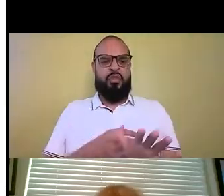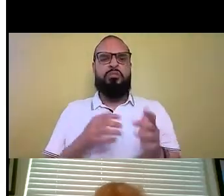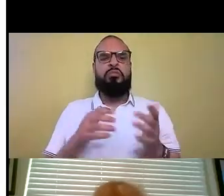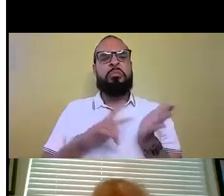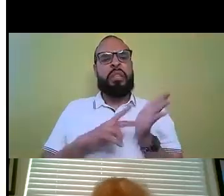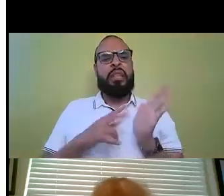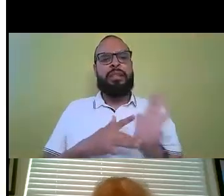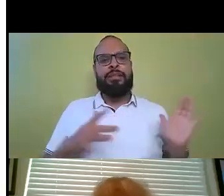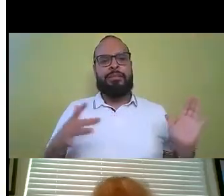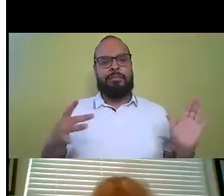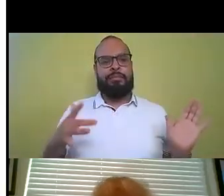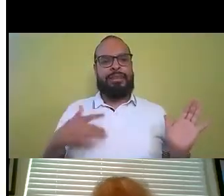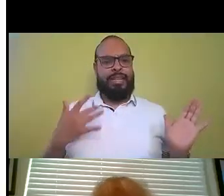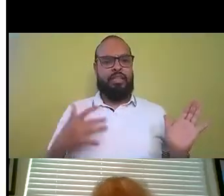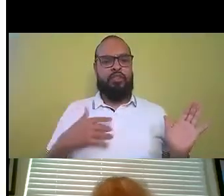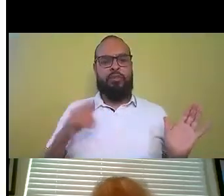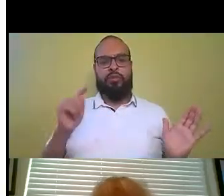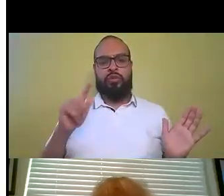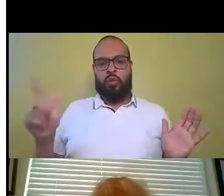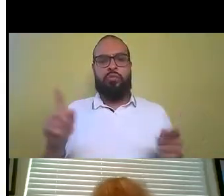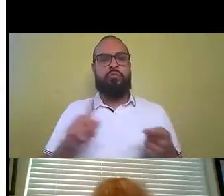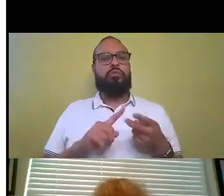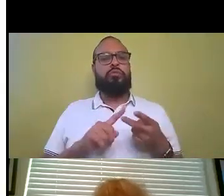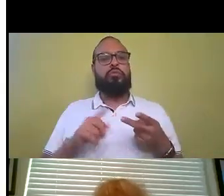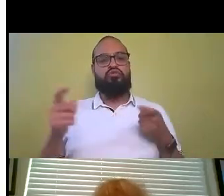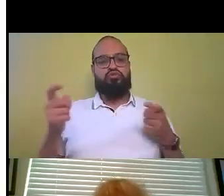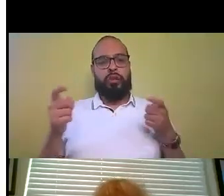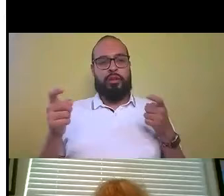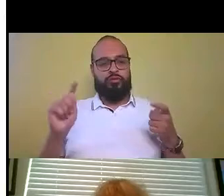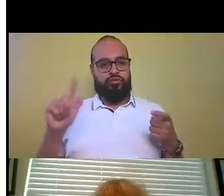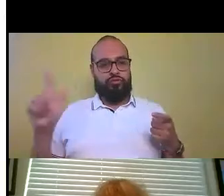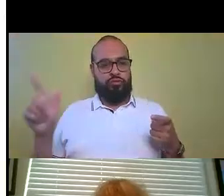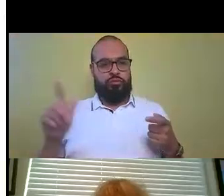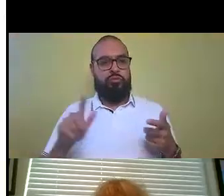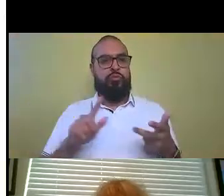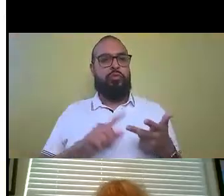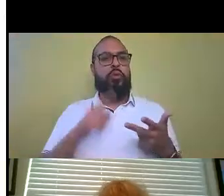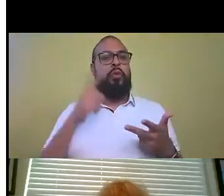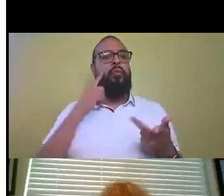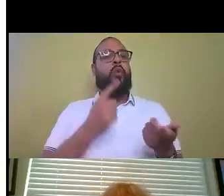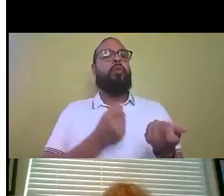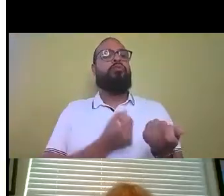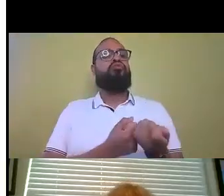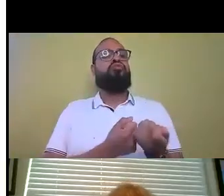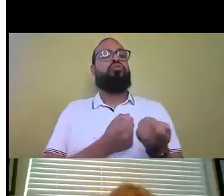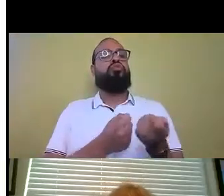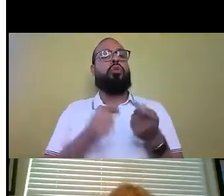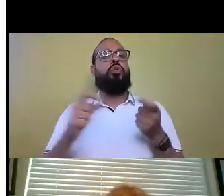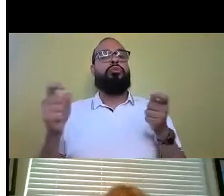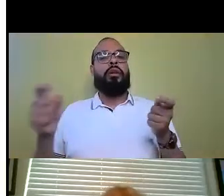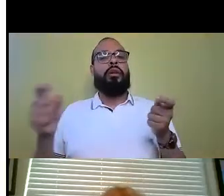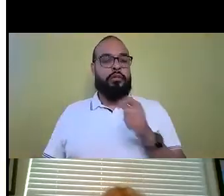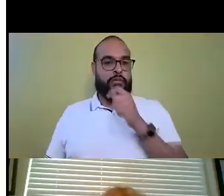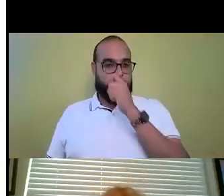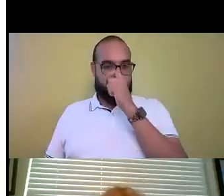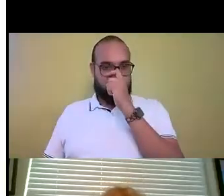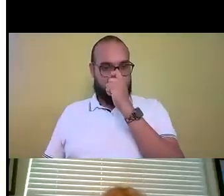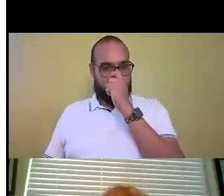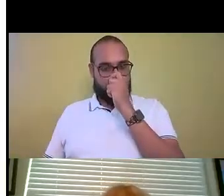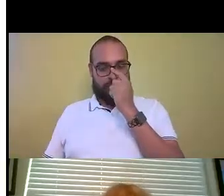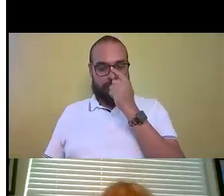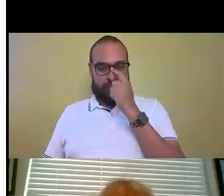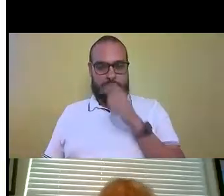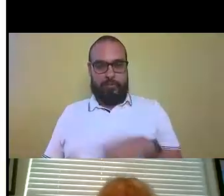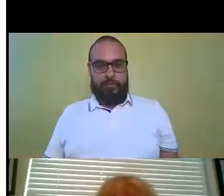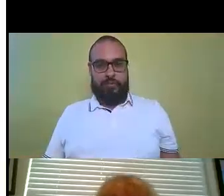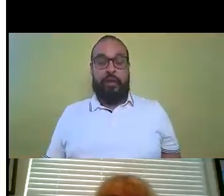regulatory tools that we might use to support regulation? The first thing I do before we even start talking about